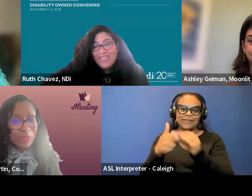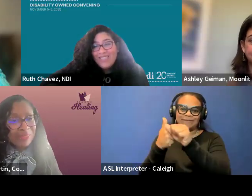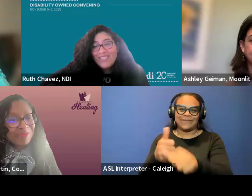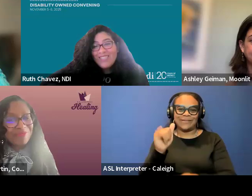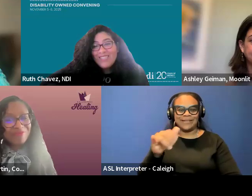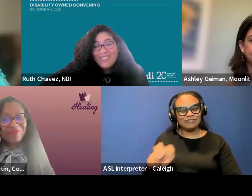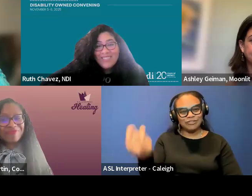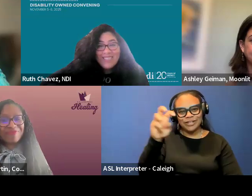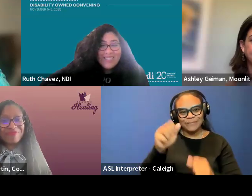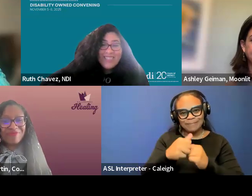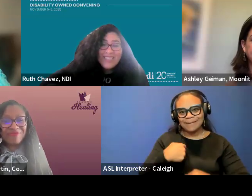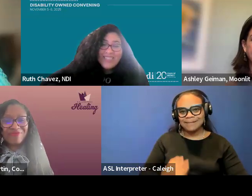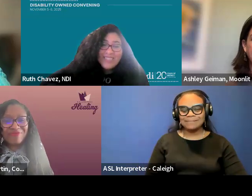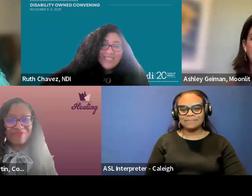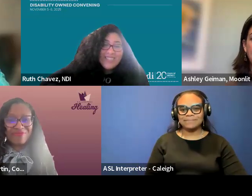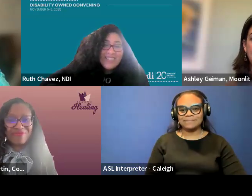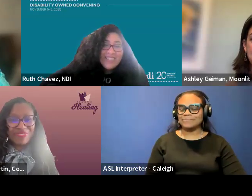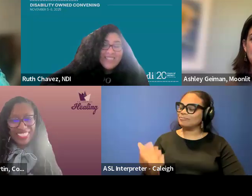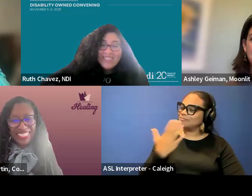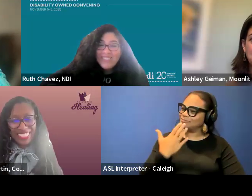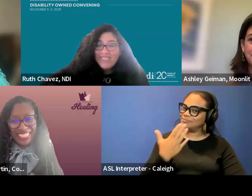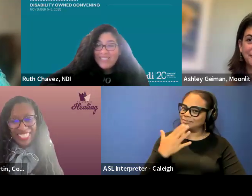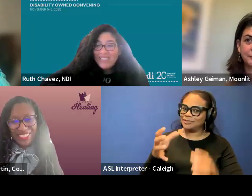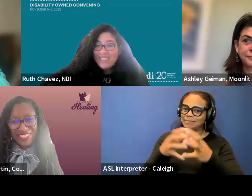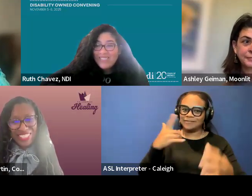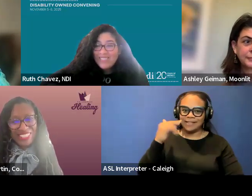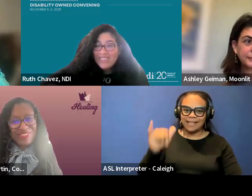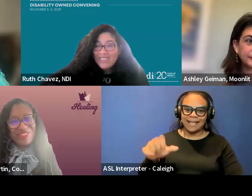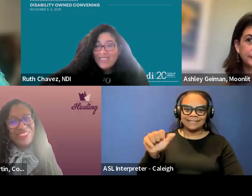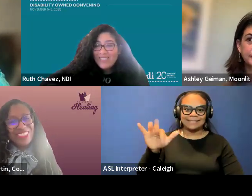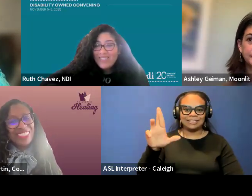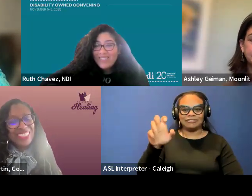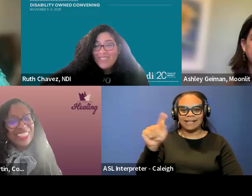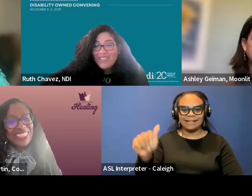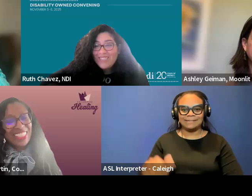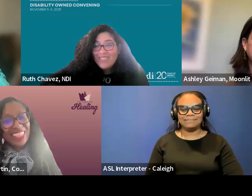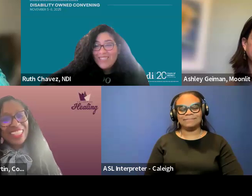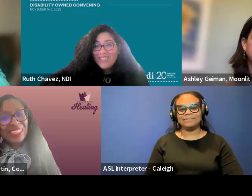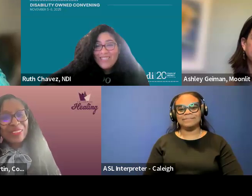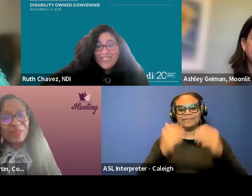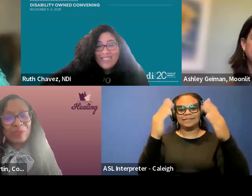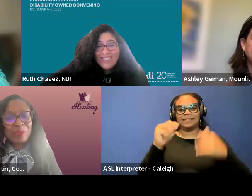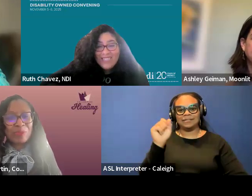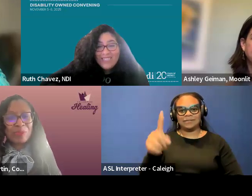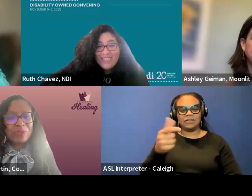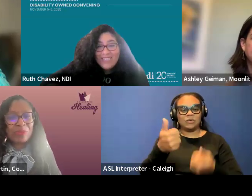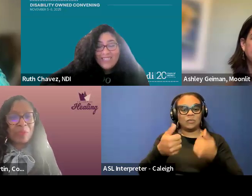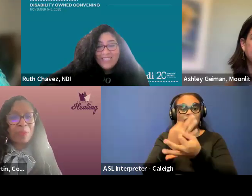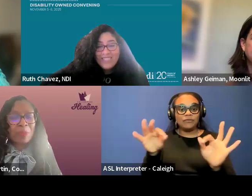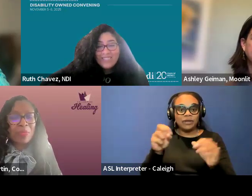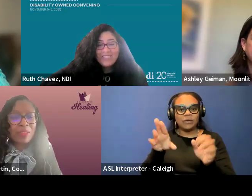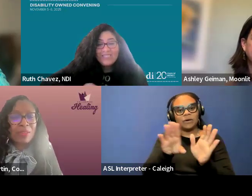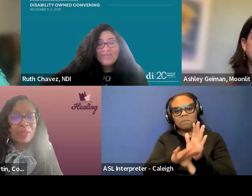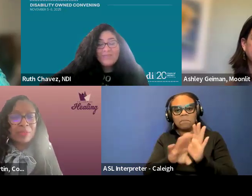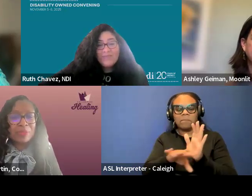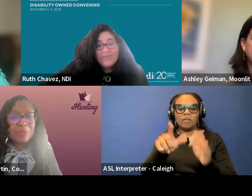journey with me. Well, thank you so much, Syrretta. So the next question is, which free or low-cost AI tool